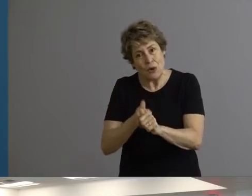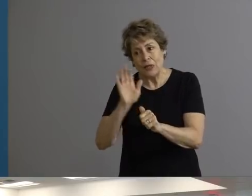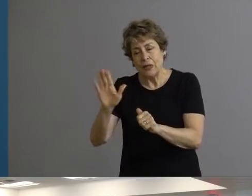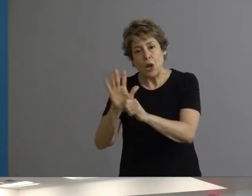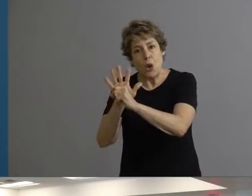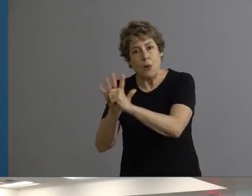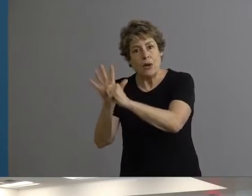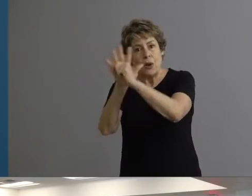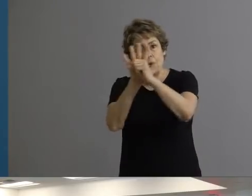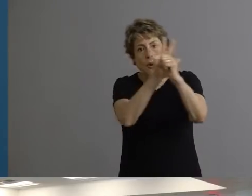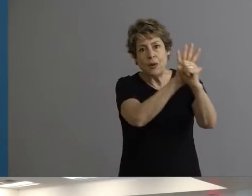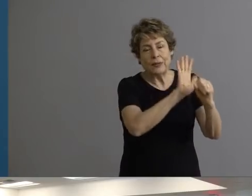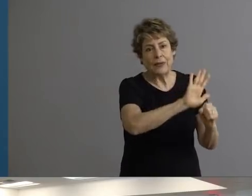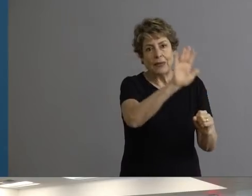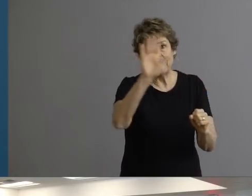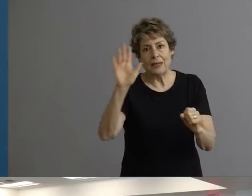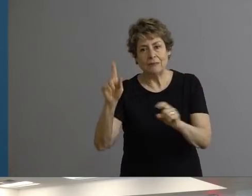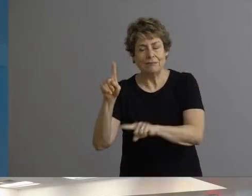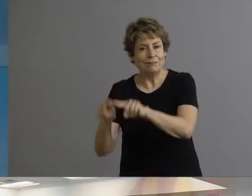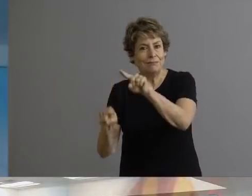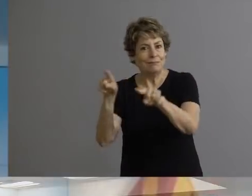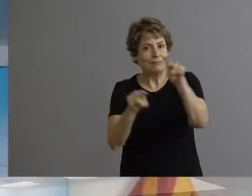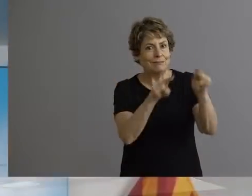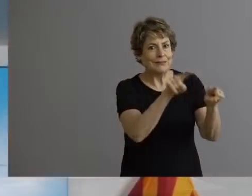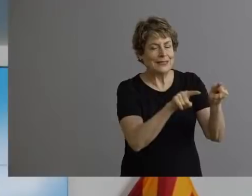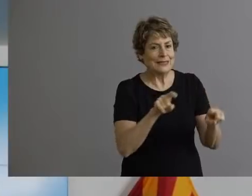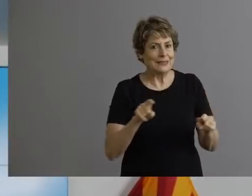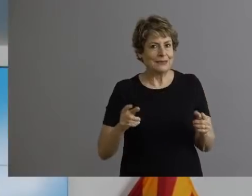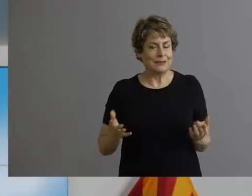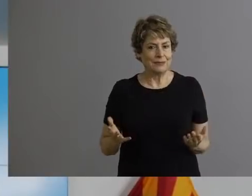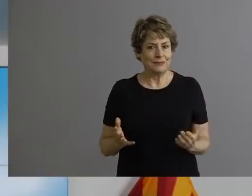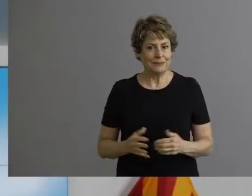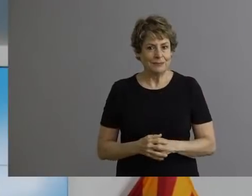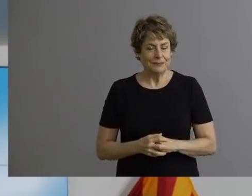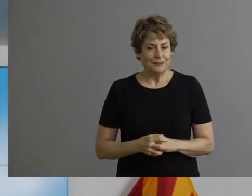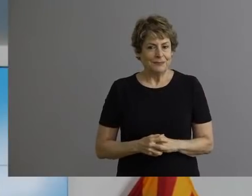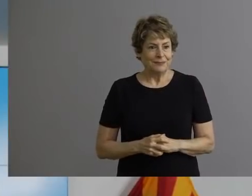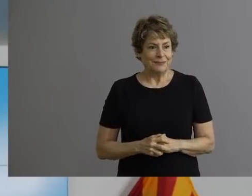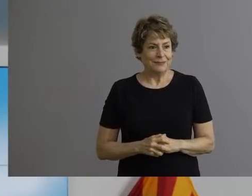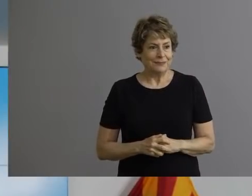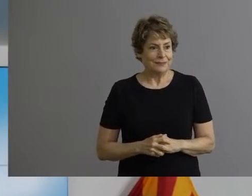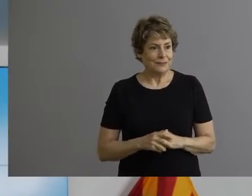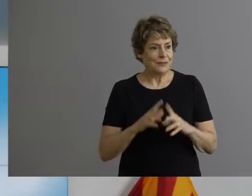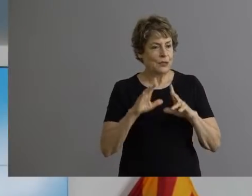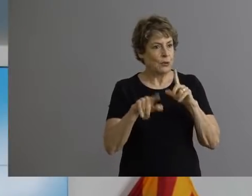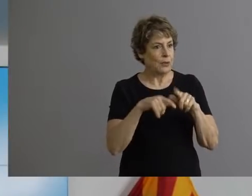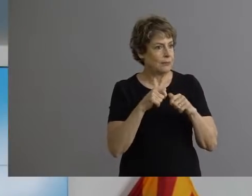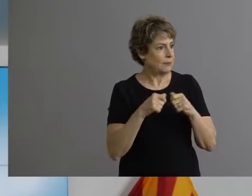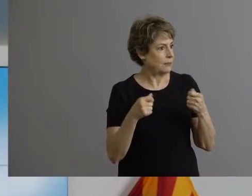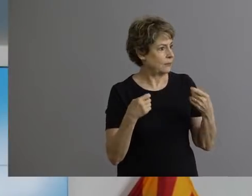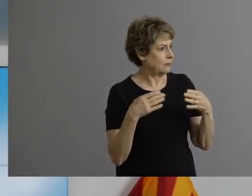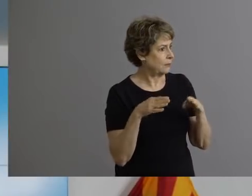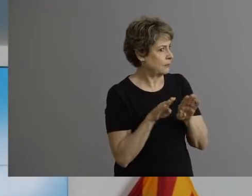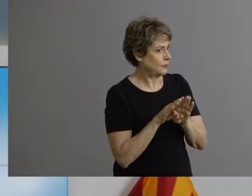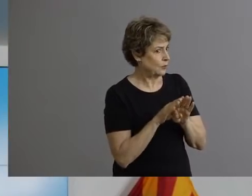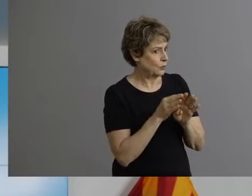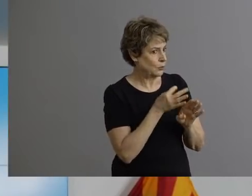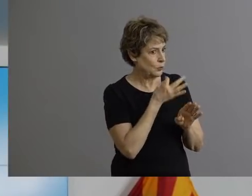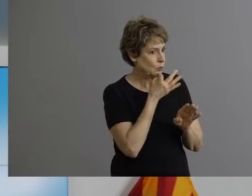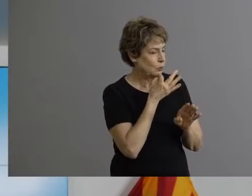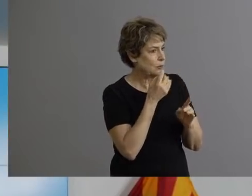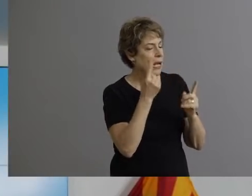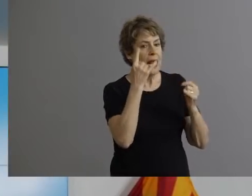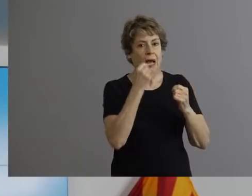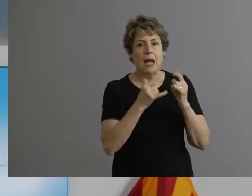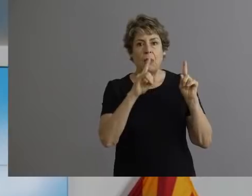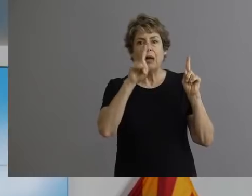Zoom with Nailia Leone from KTAR. Nailia, go ahead. Hi, it's actually Martha from KTAR. Governor, thank